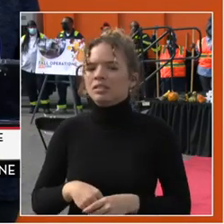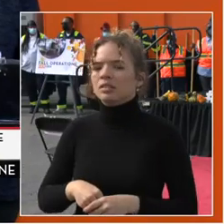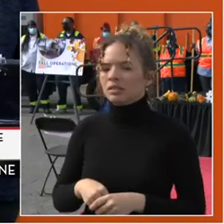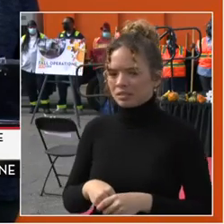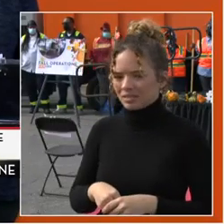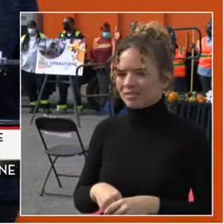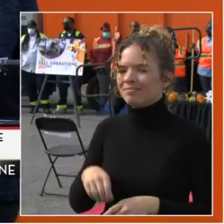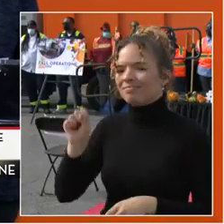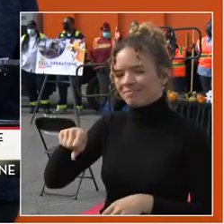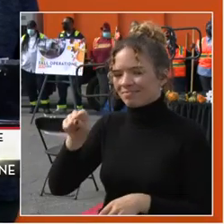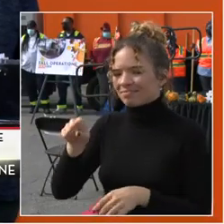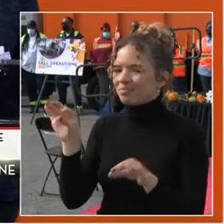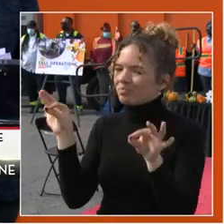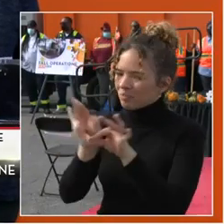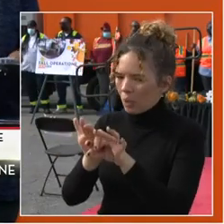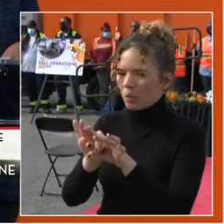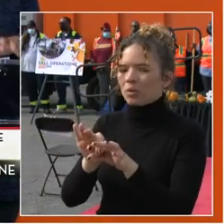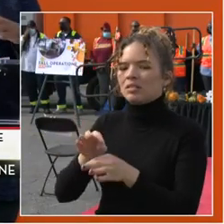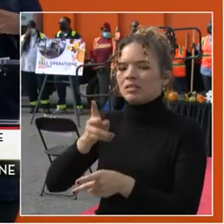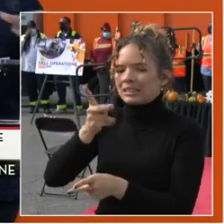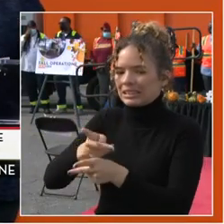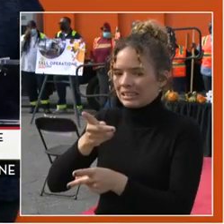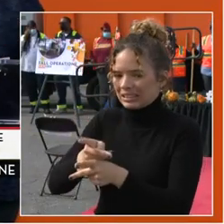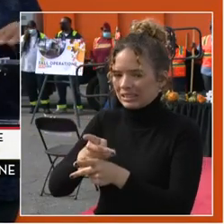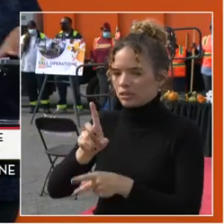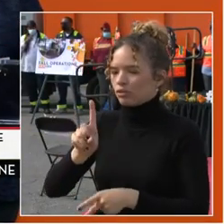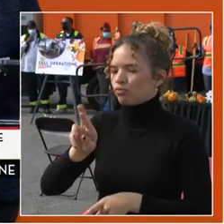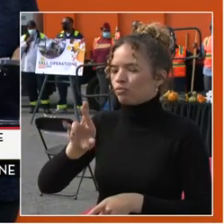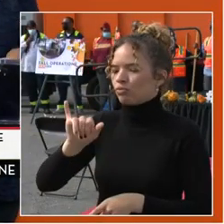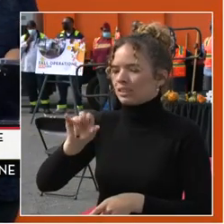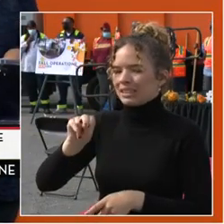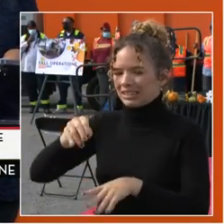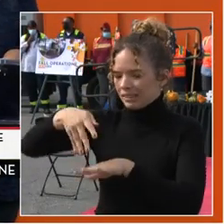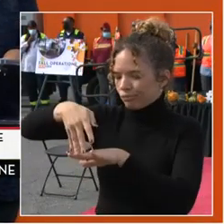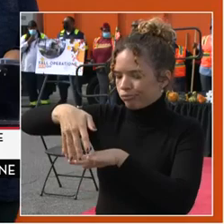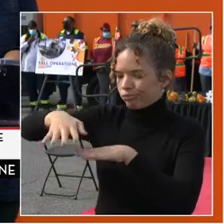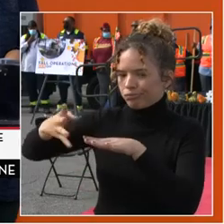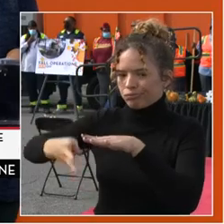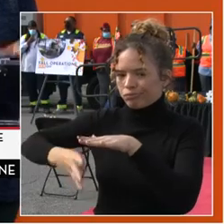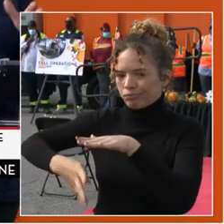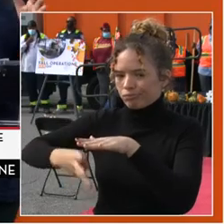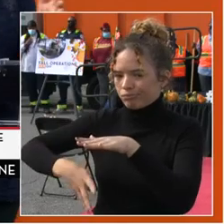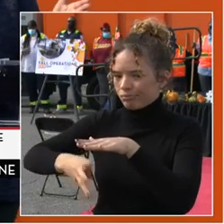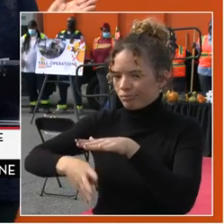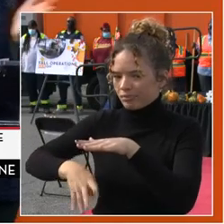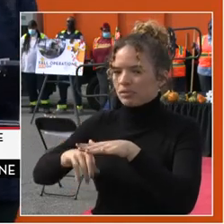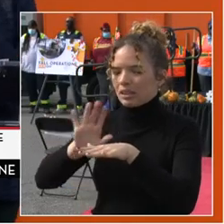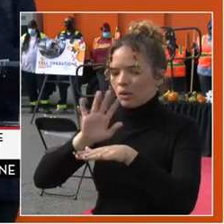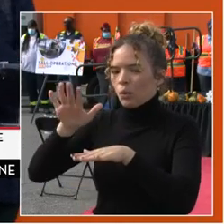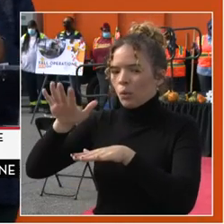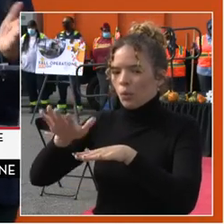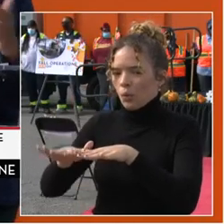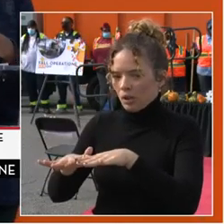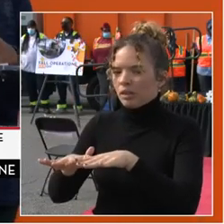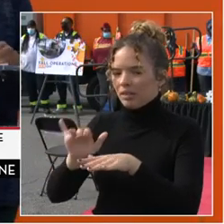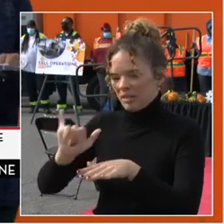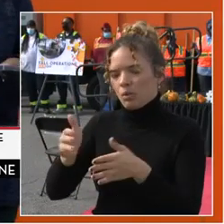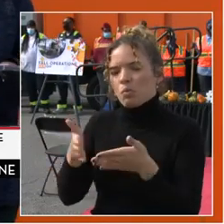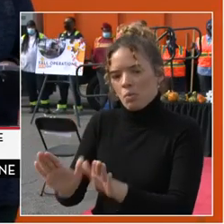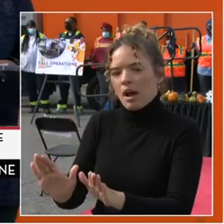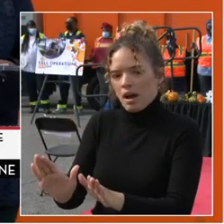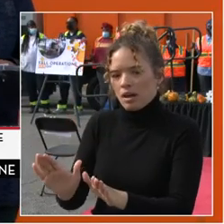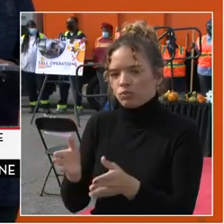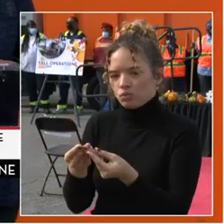your property and keep a lookout for the drains on your street. So try to avoid raking your leaves to